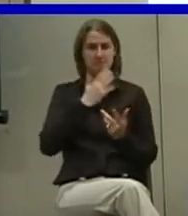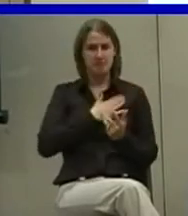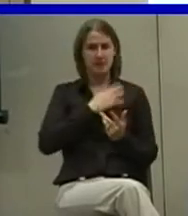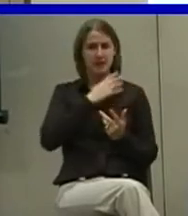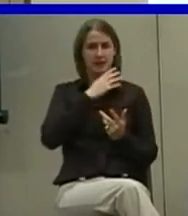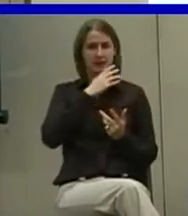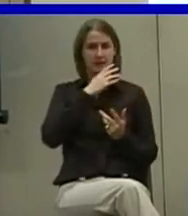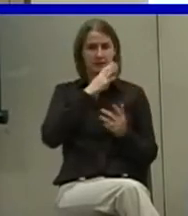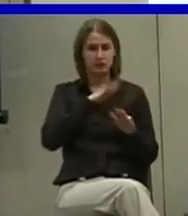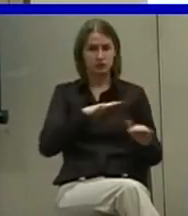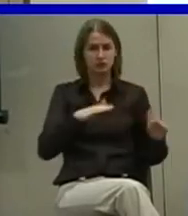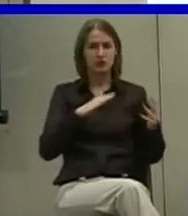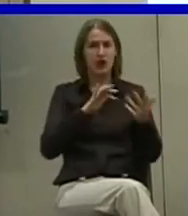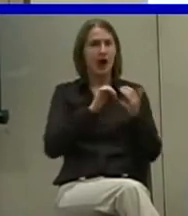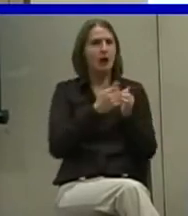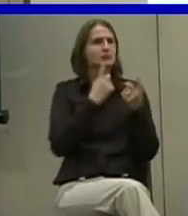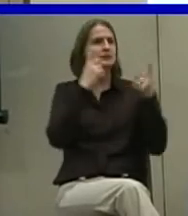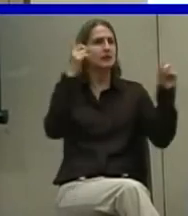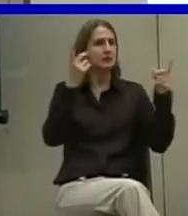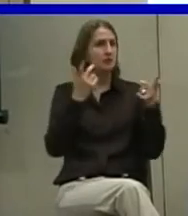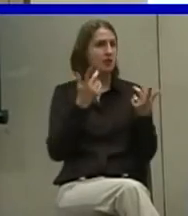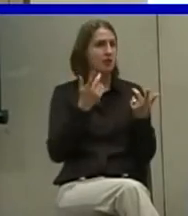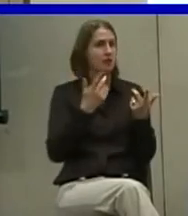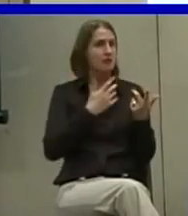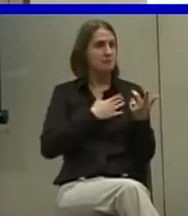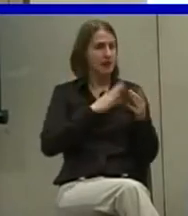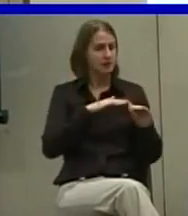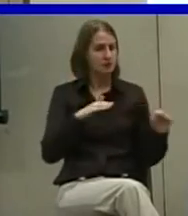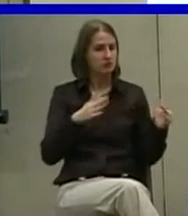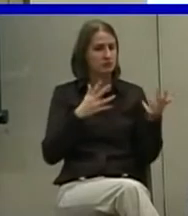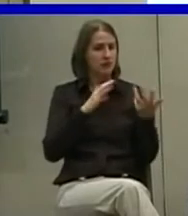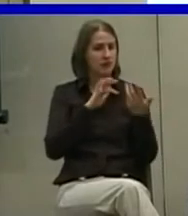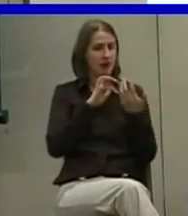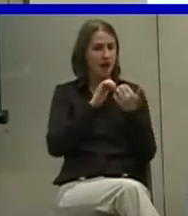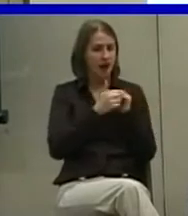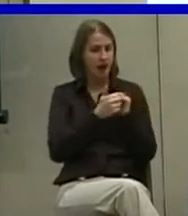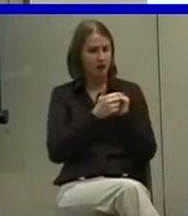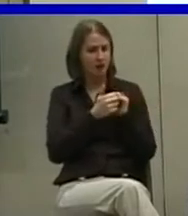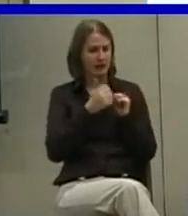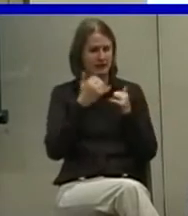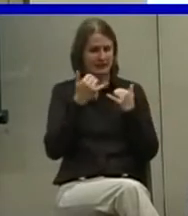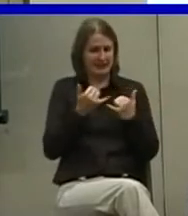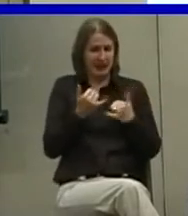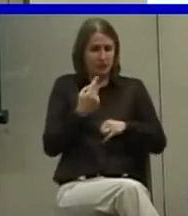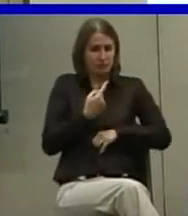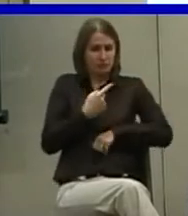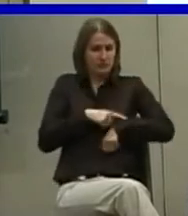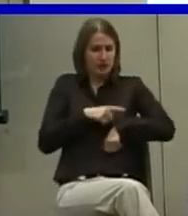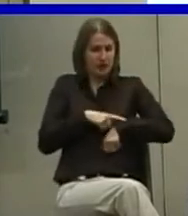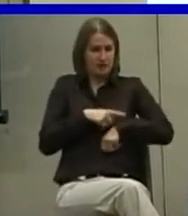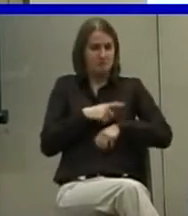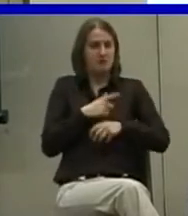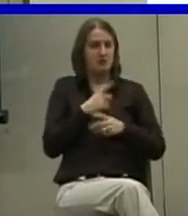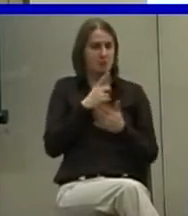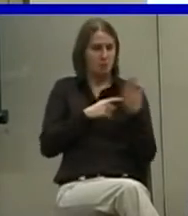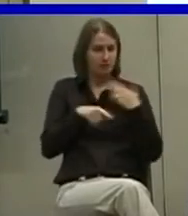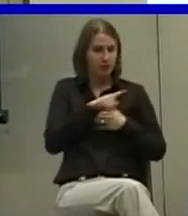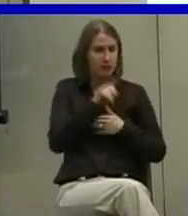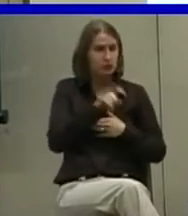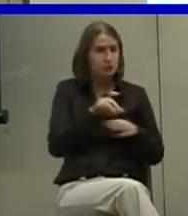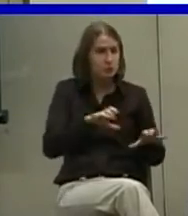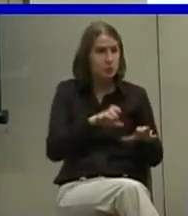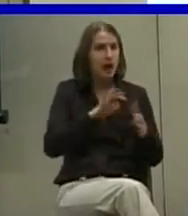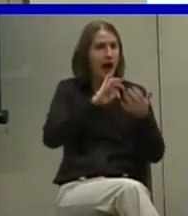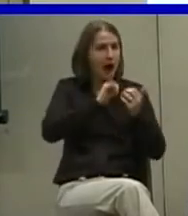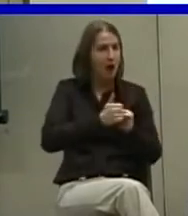successful? Where would my kids need to be at this point in time in my classroom? What should they be doing? How should they do